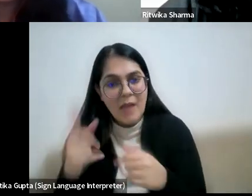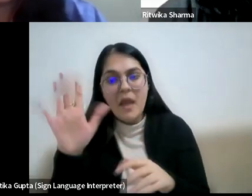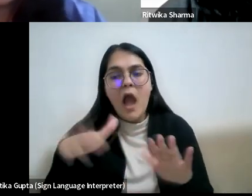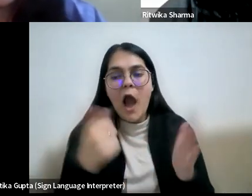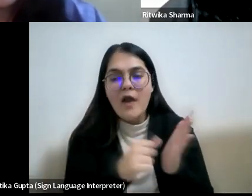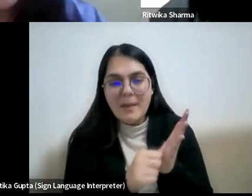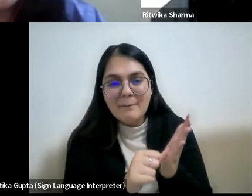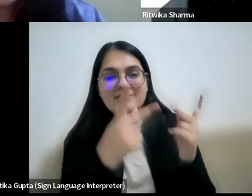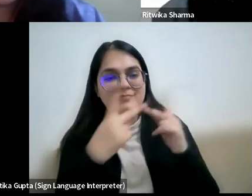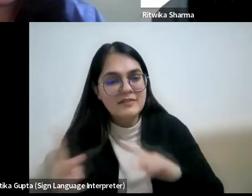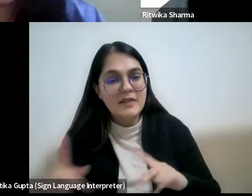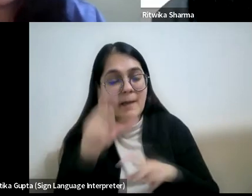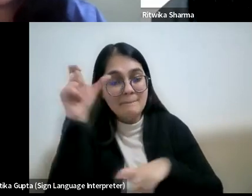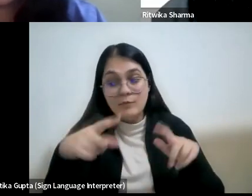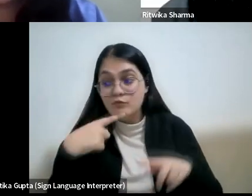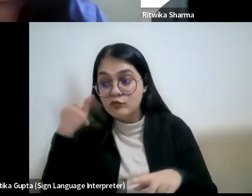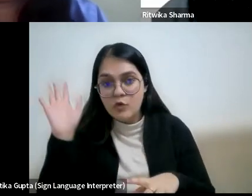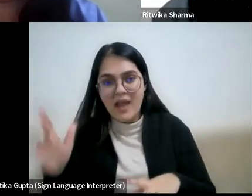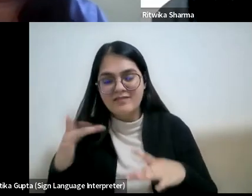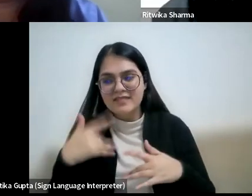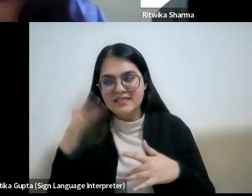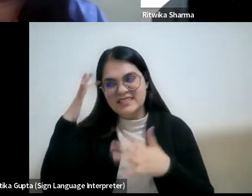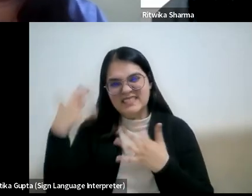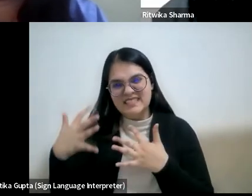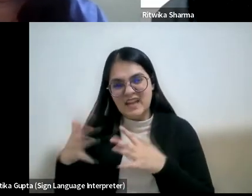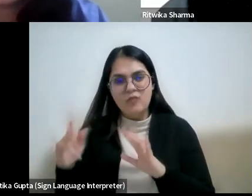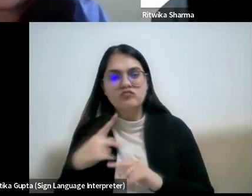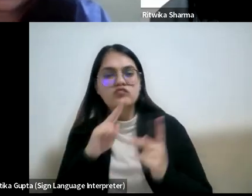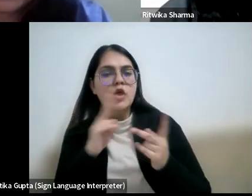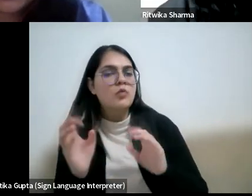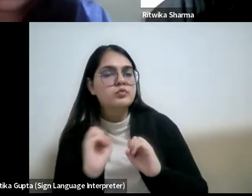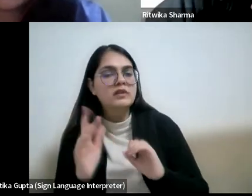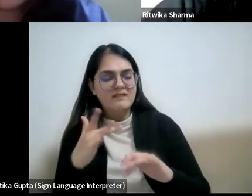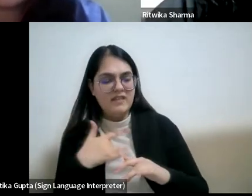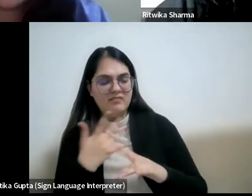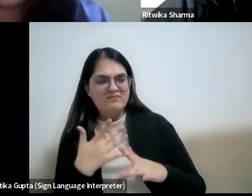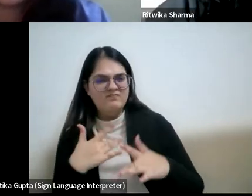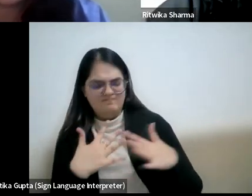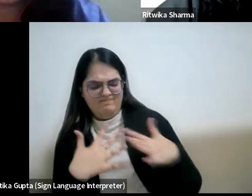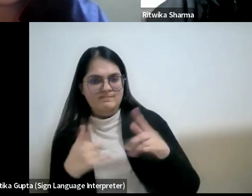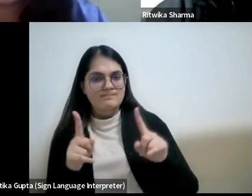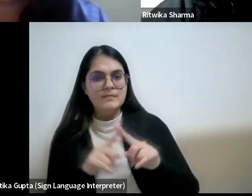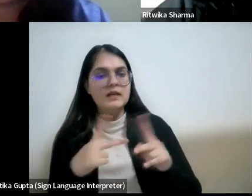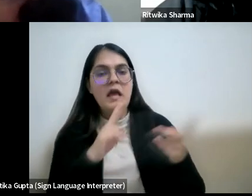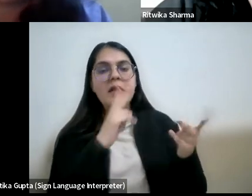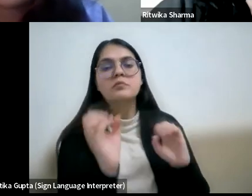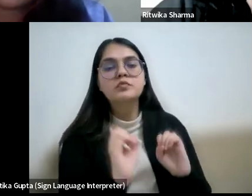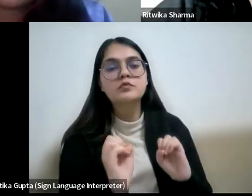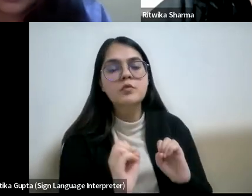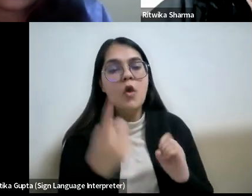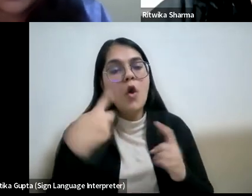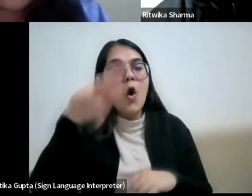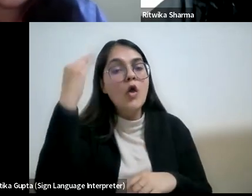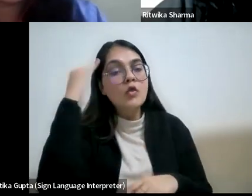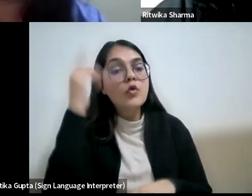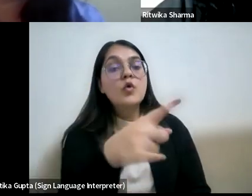it. People had skeptics. I mean, they were quite a skeptic to speak to me about it, especially because a lot of people did not